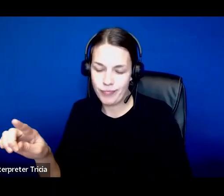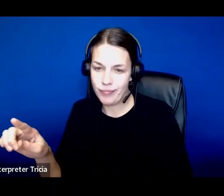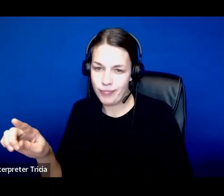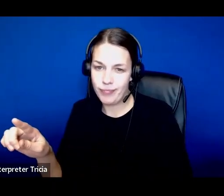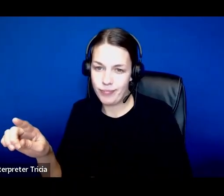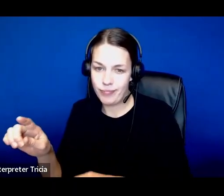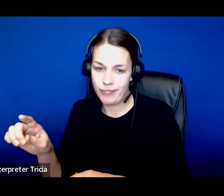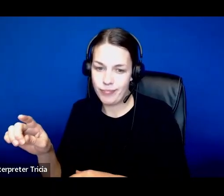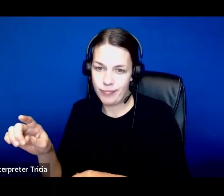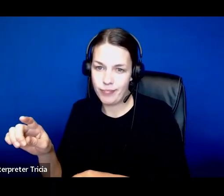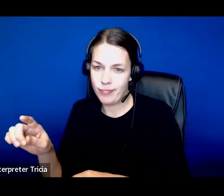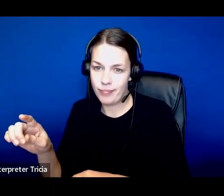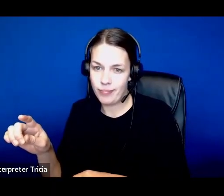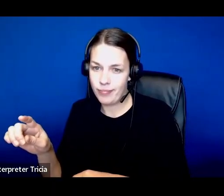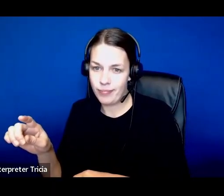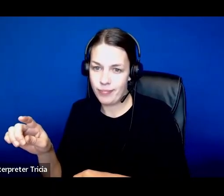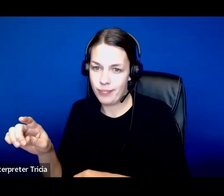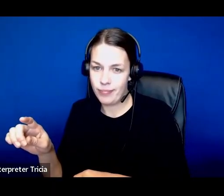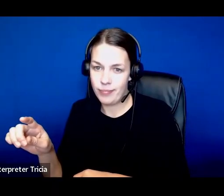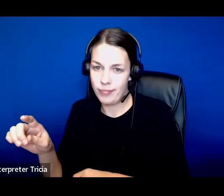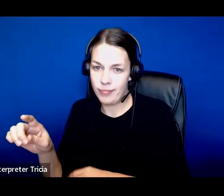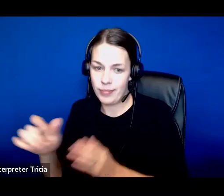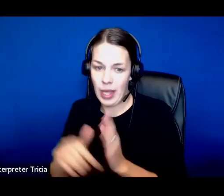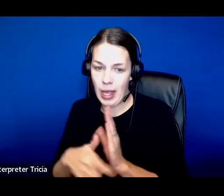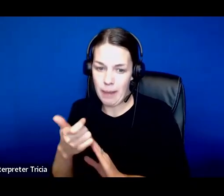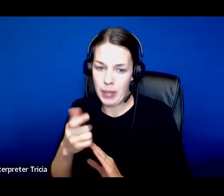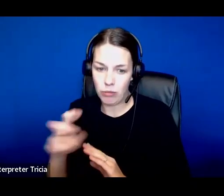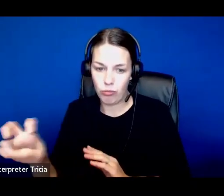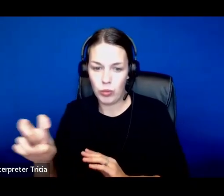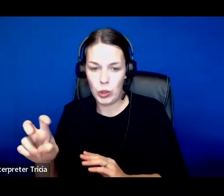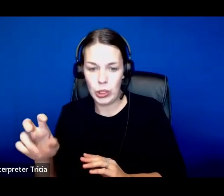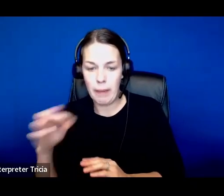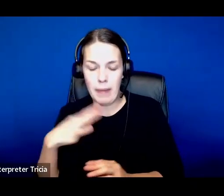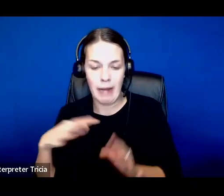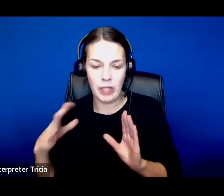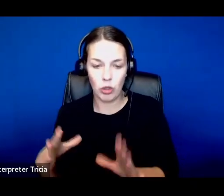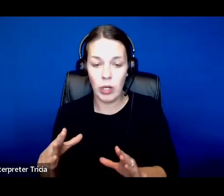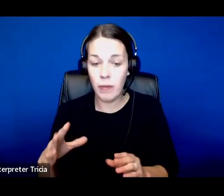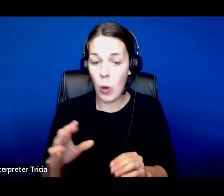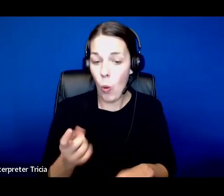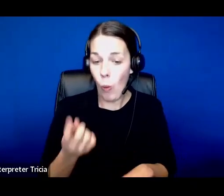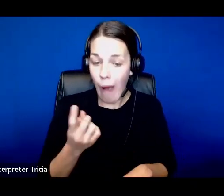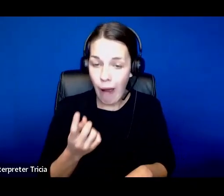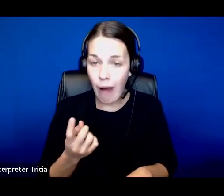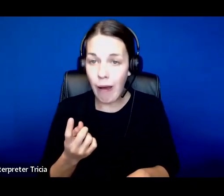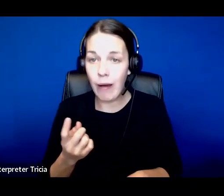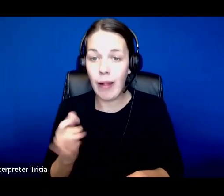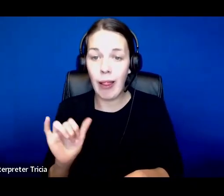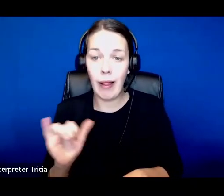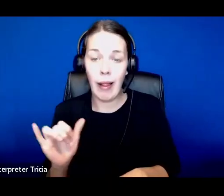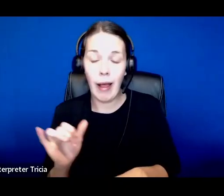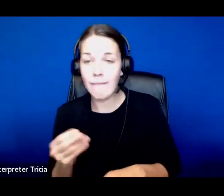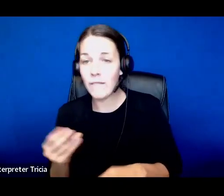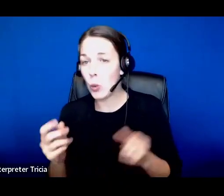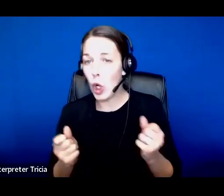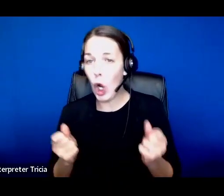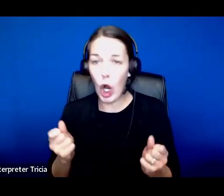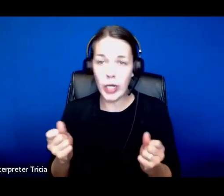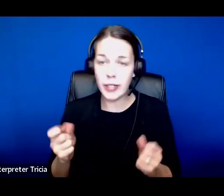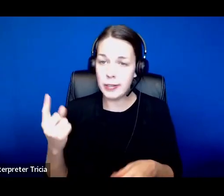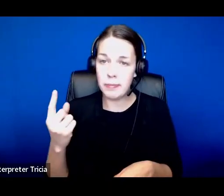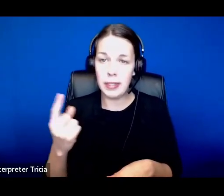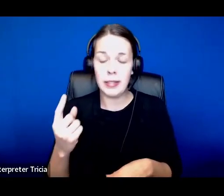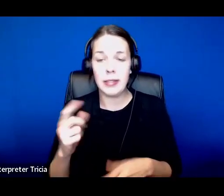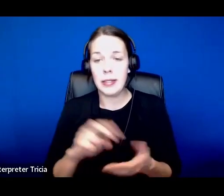pile all went automatically to your beneficiaries. And then if there's only just one, like a few cars that